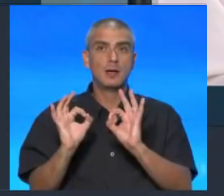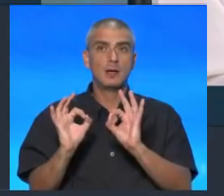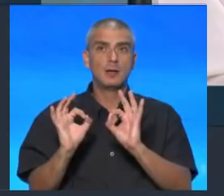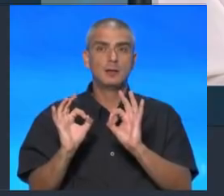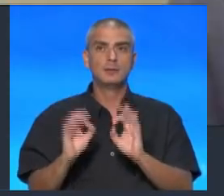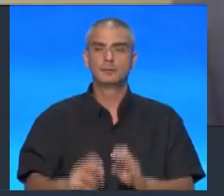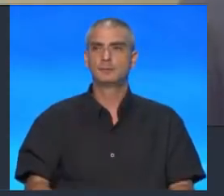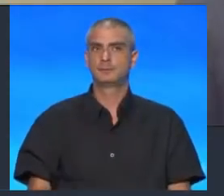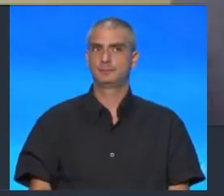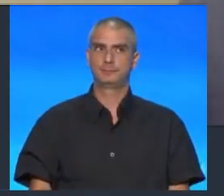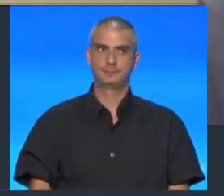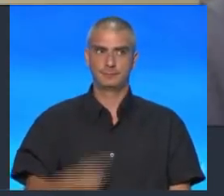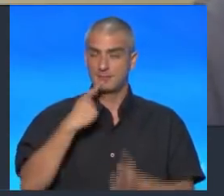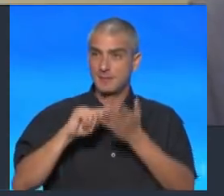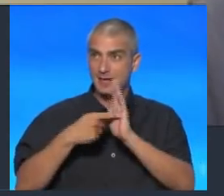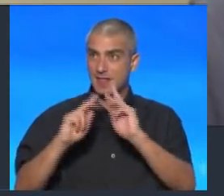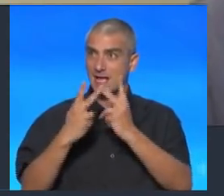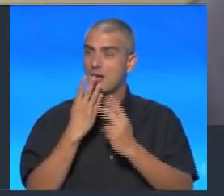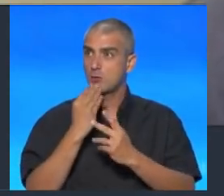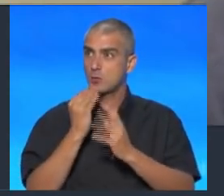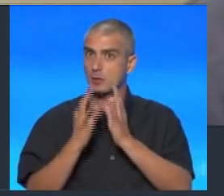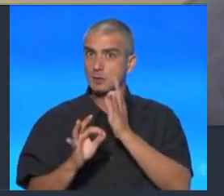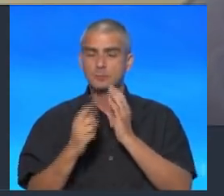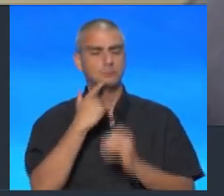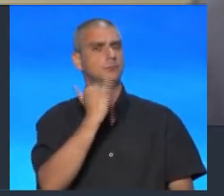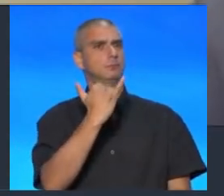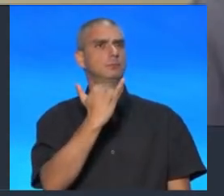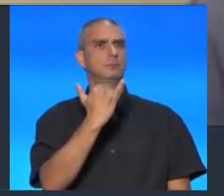Do you mean with respect to the Jewish community in particular? Yeah.